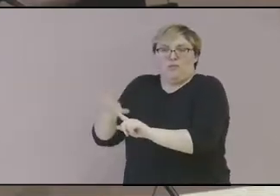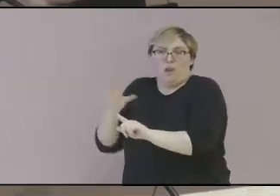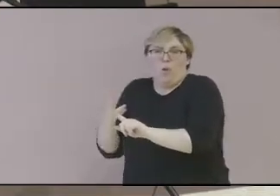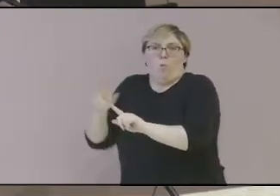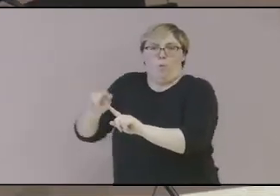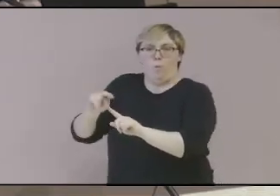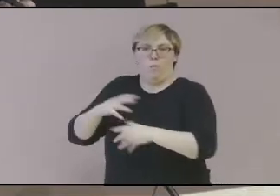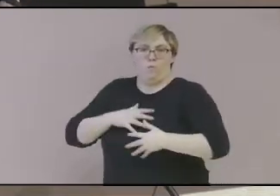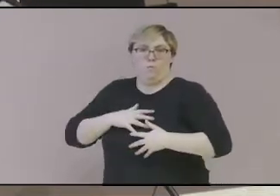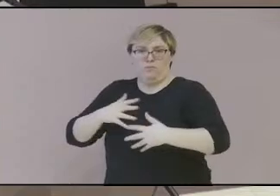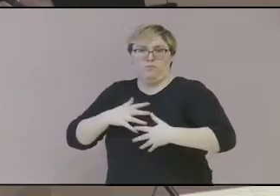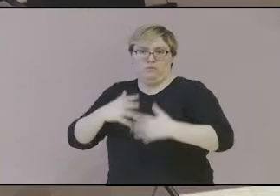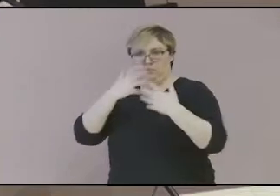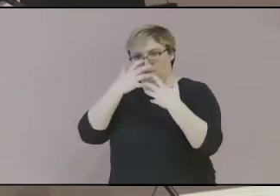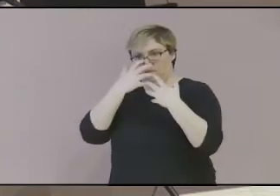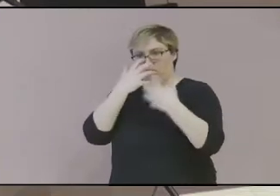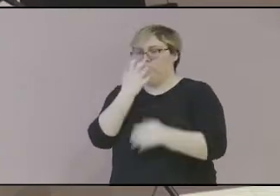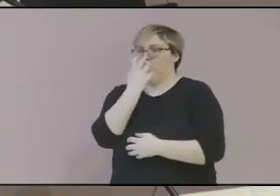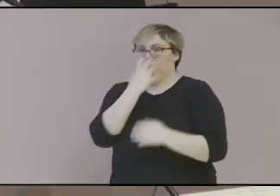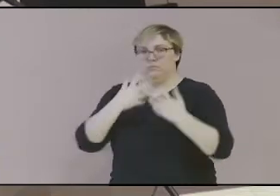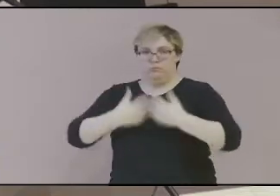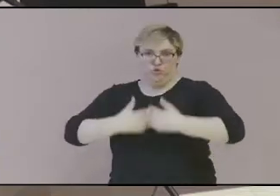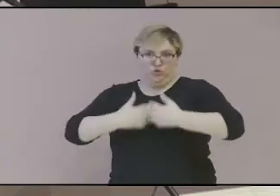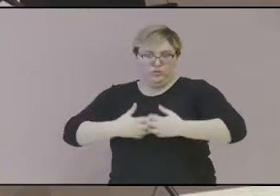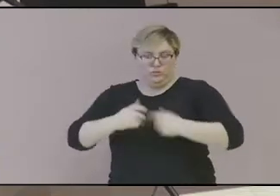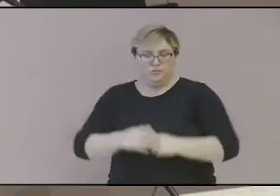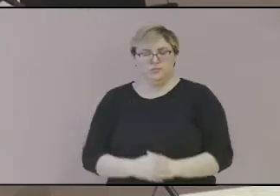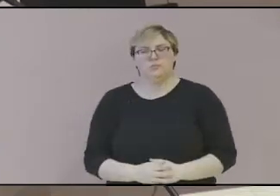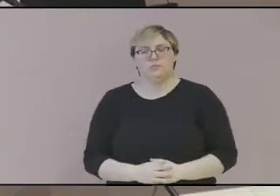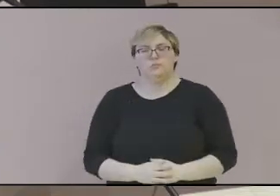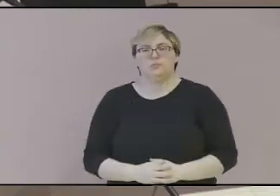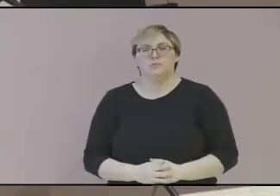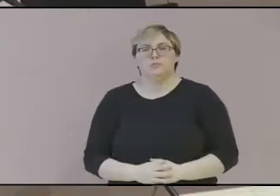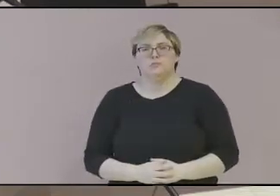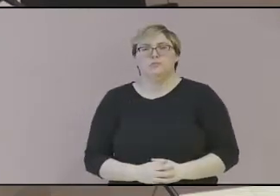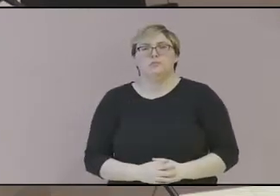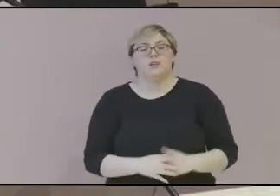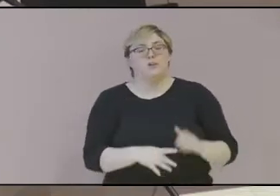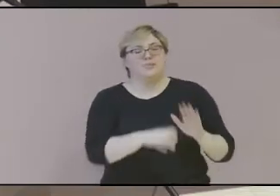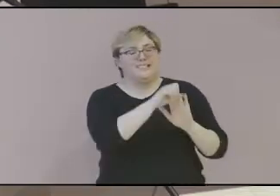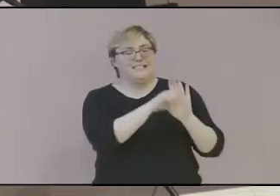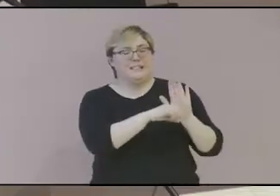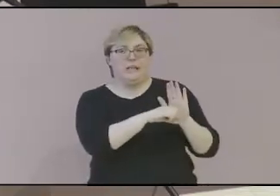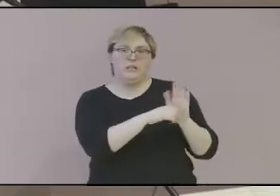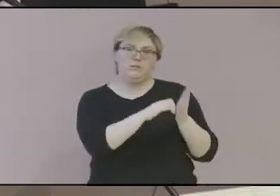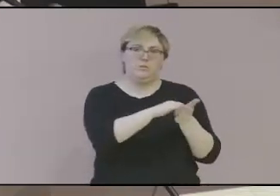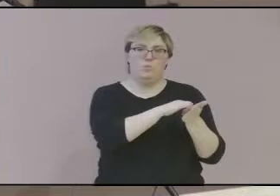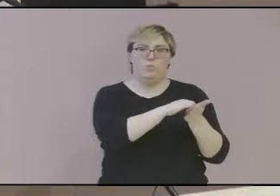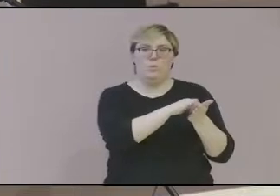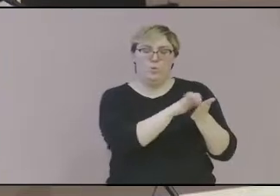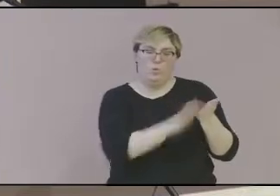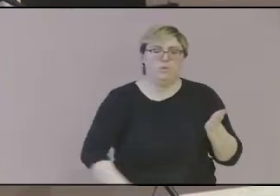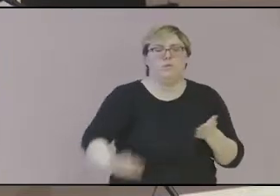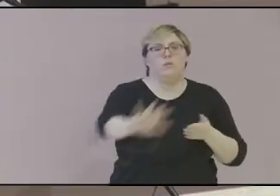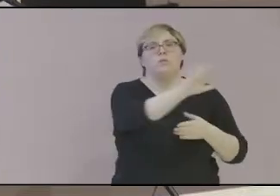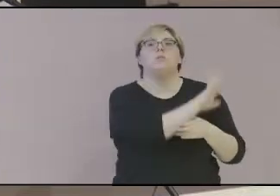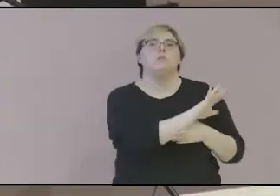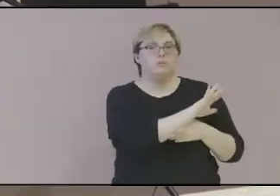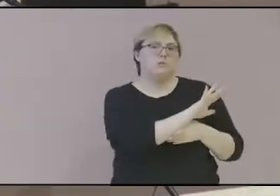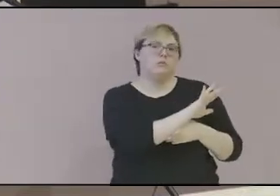was misaligned with statewide emergency protocols, which are fundamentally distributive